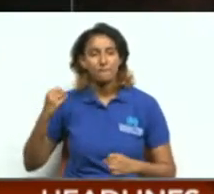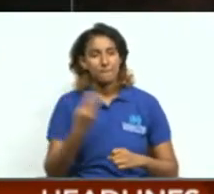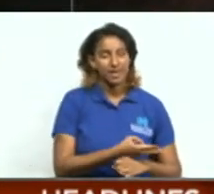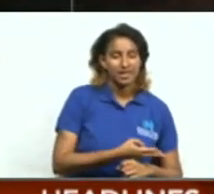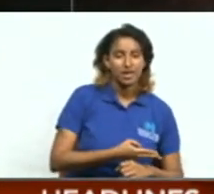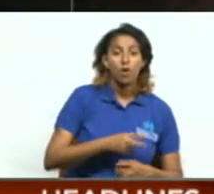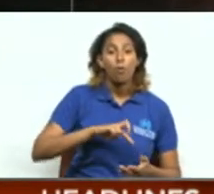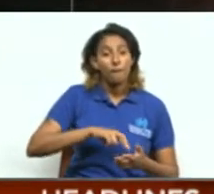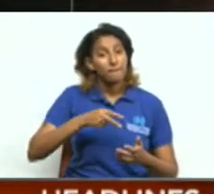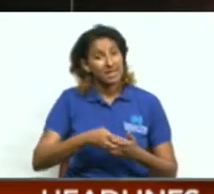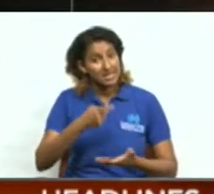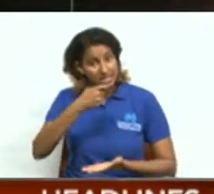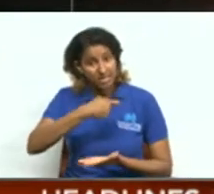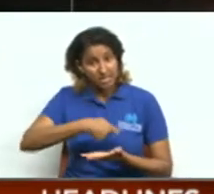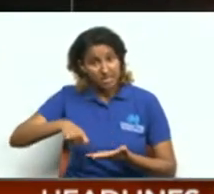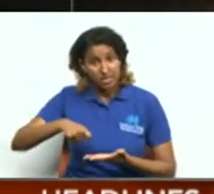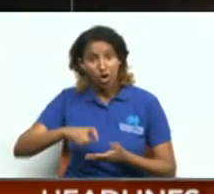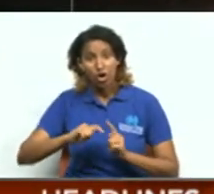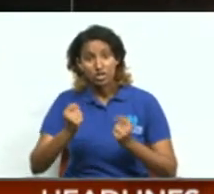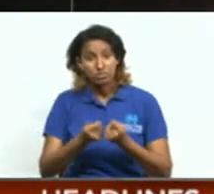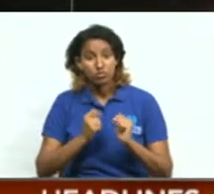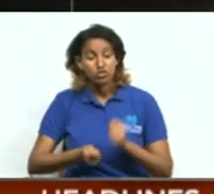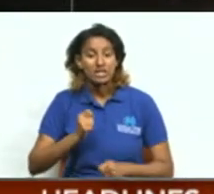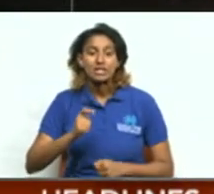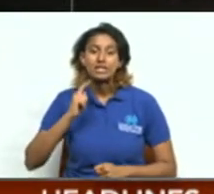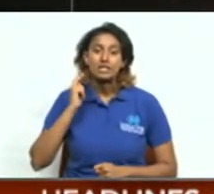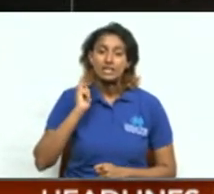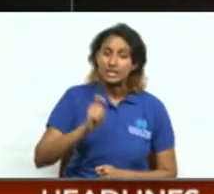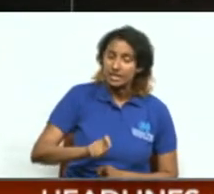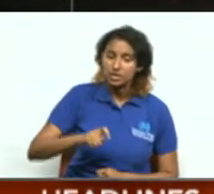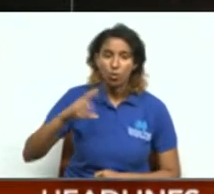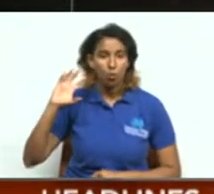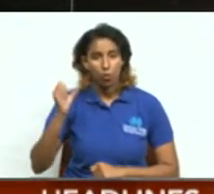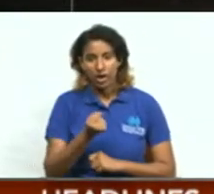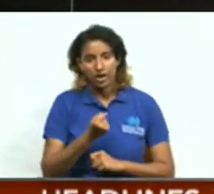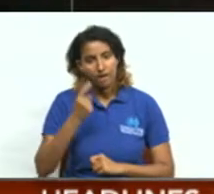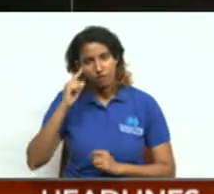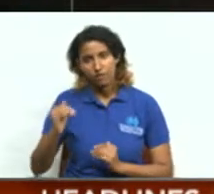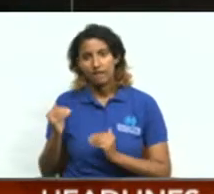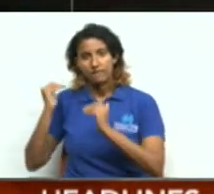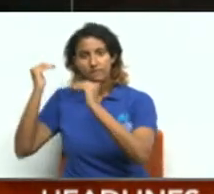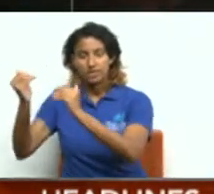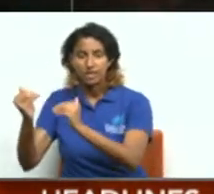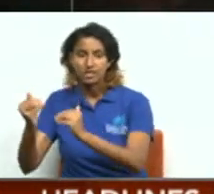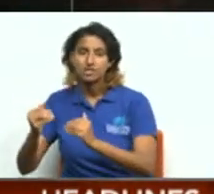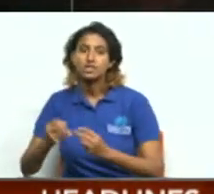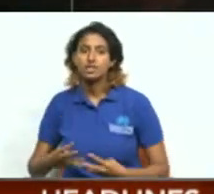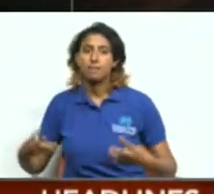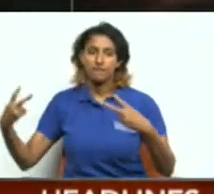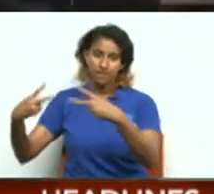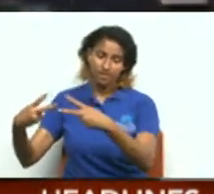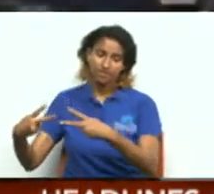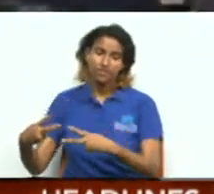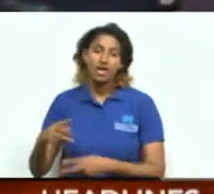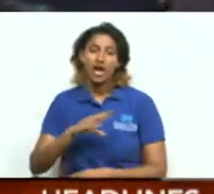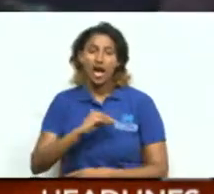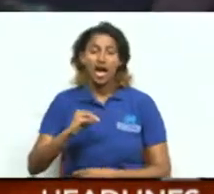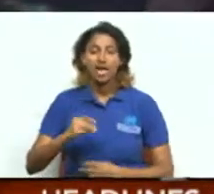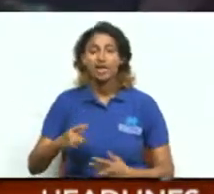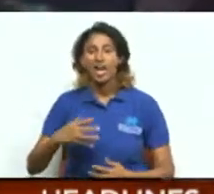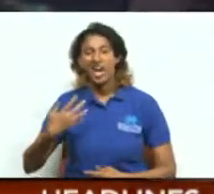two matches on Thursday to advance to the semifinals. TNT will play Guyana at 3:45 p.m. and Argentina at